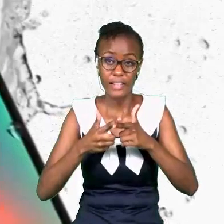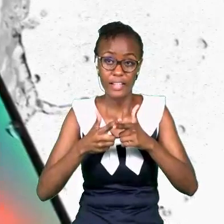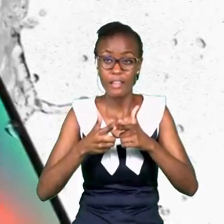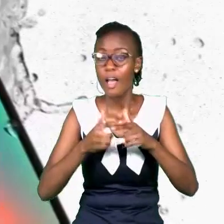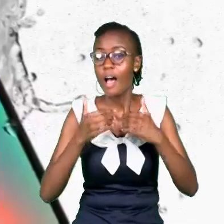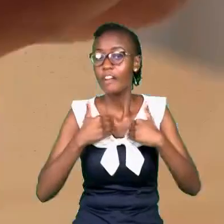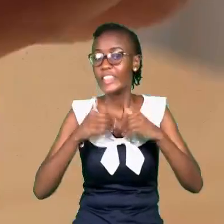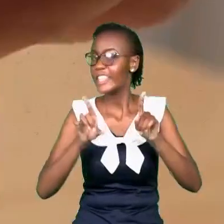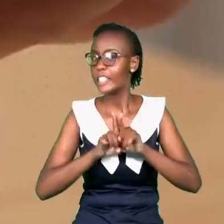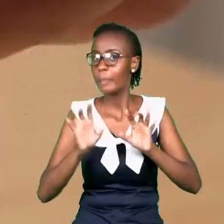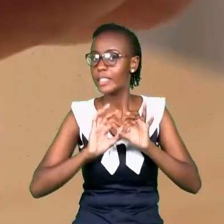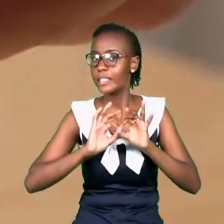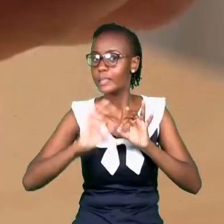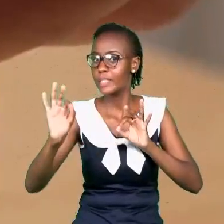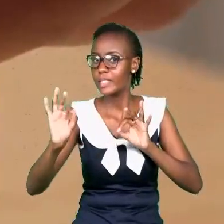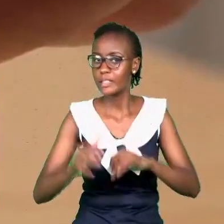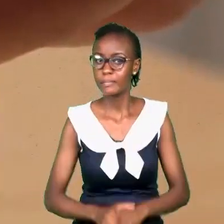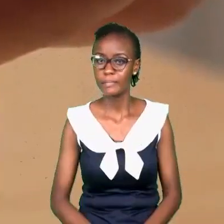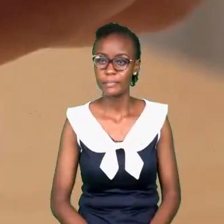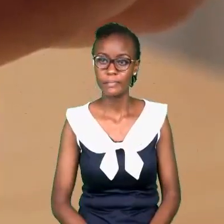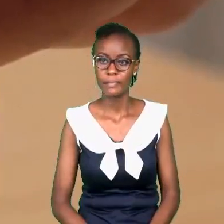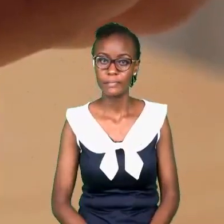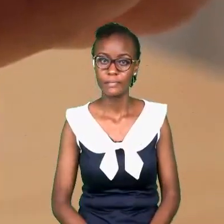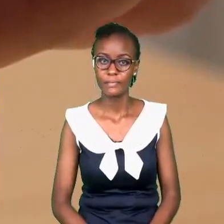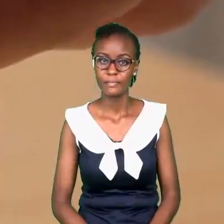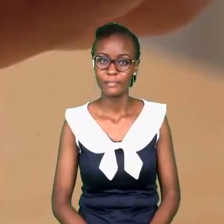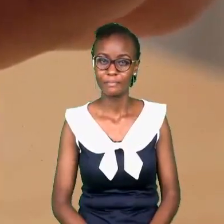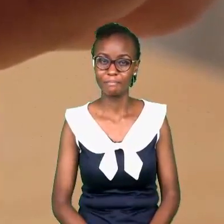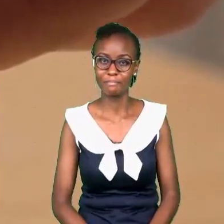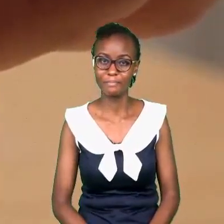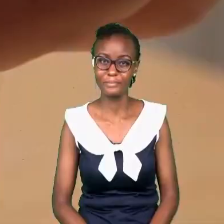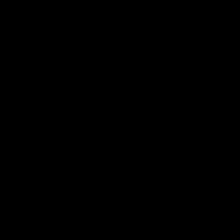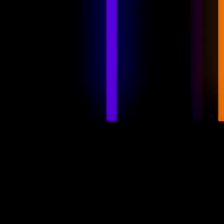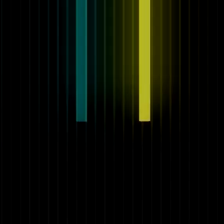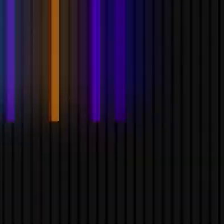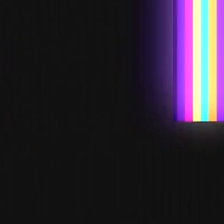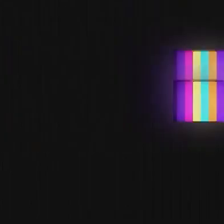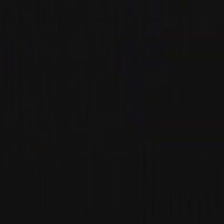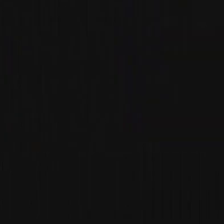speeds. Apollo James, Switch Television.